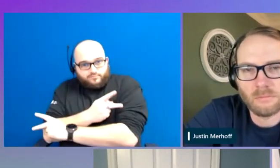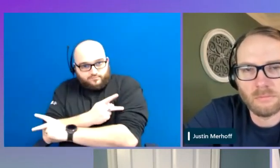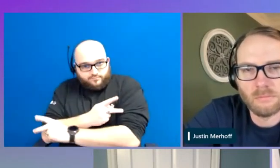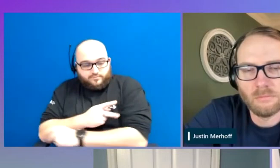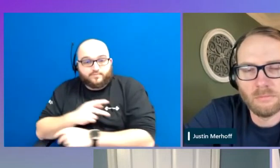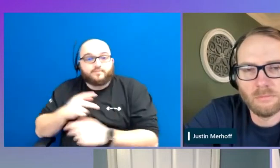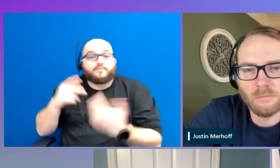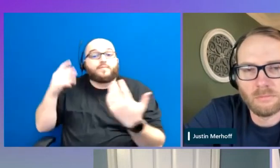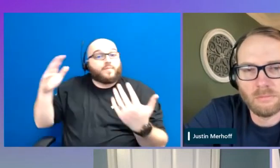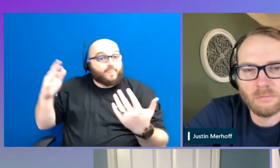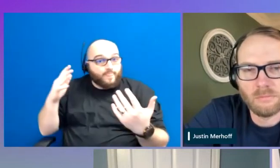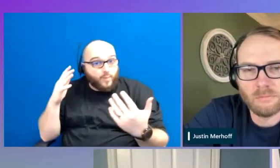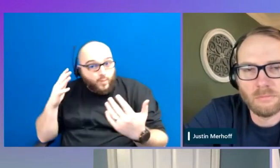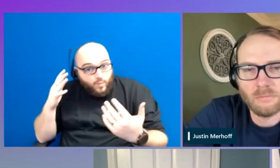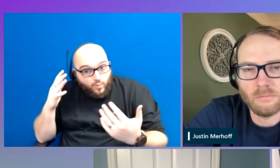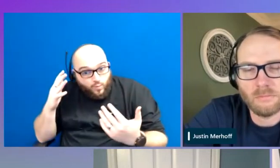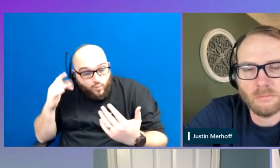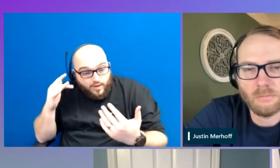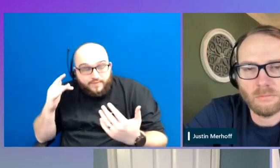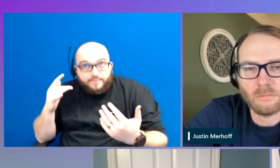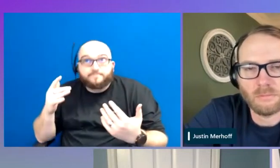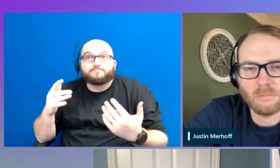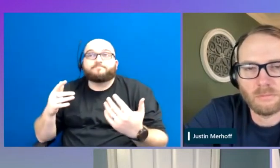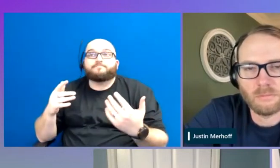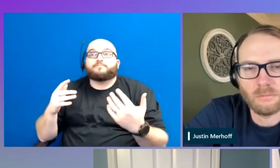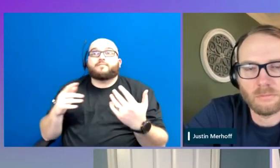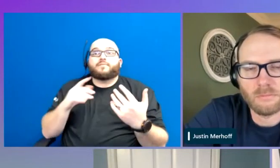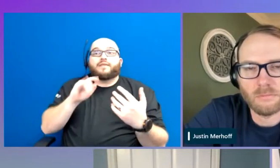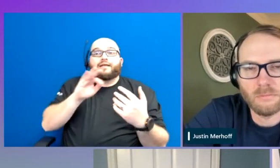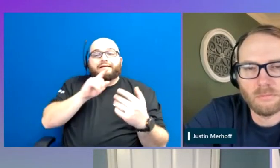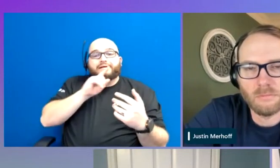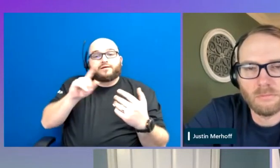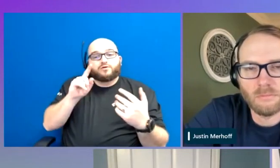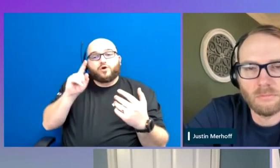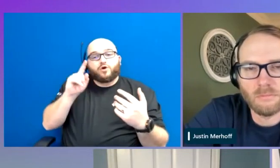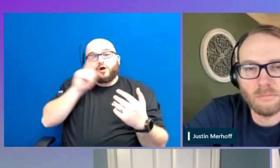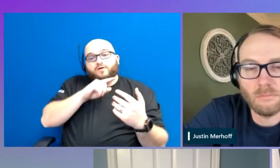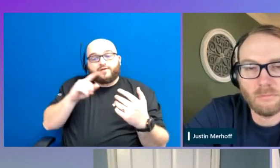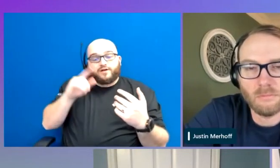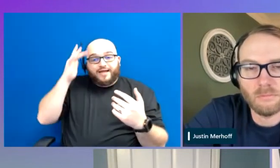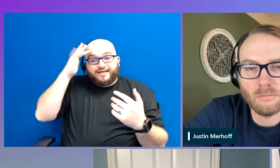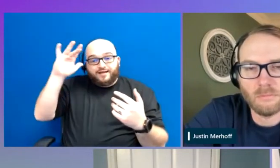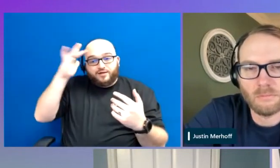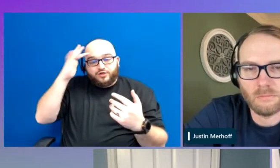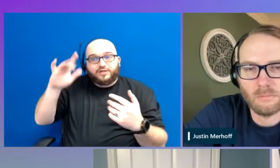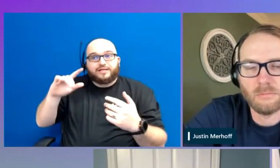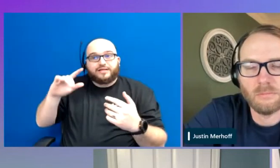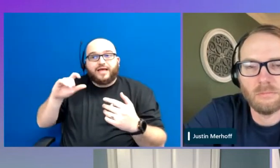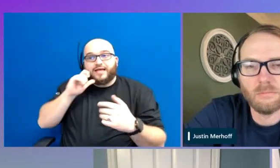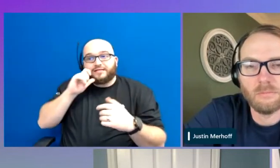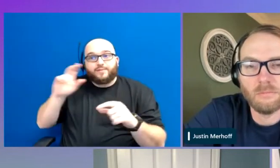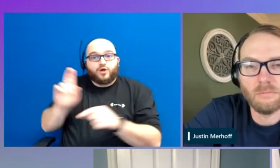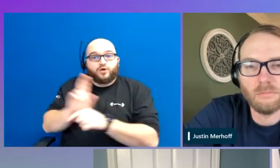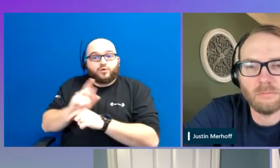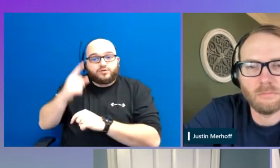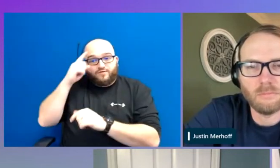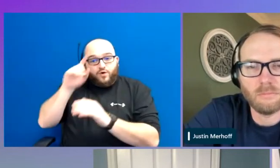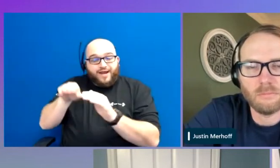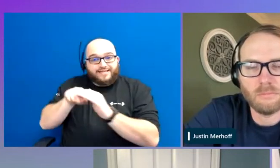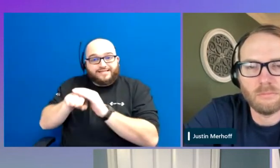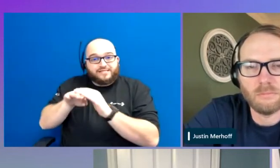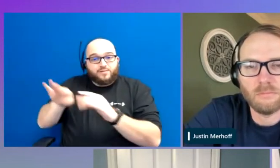because I mean, artificial intelligence has been and is being used for accessibility features,